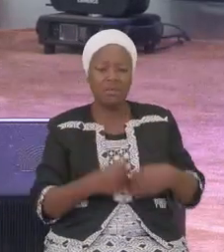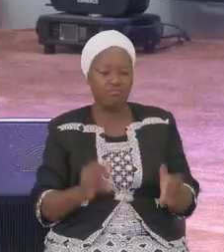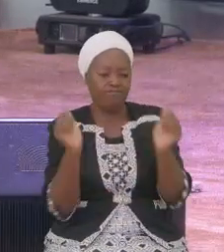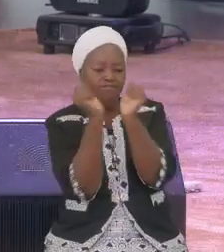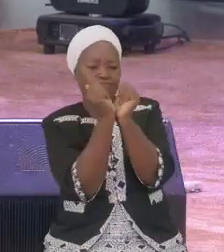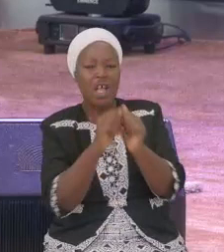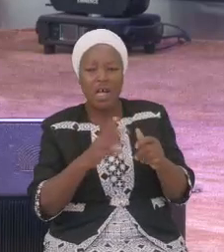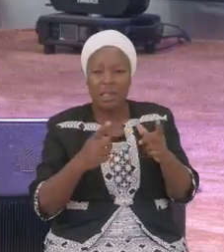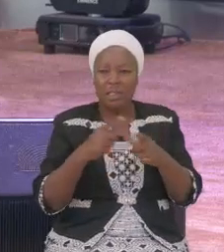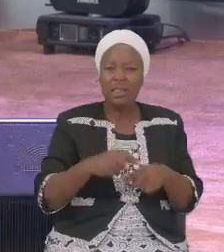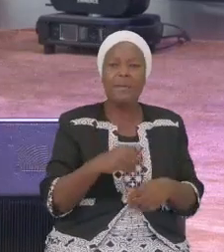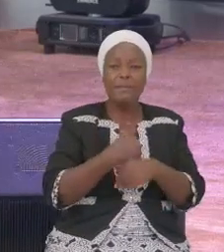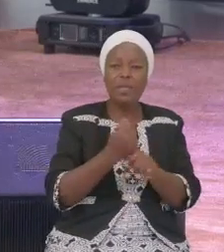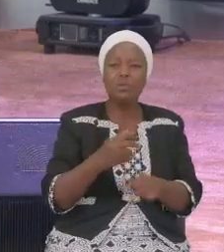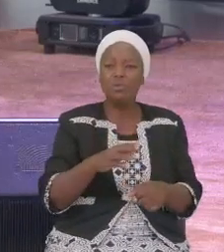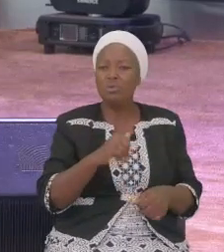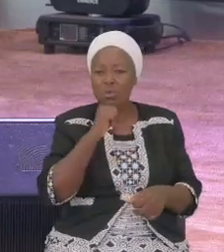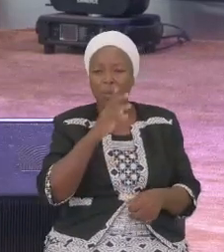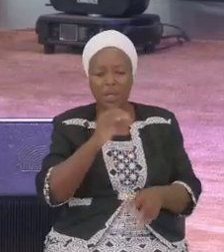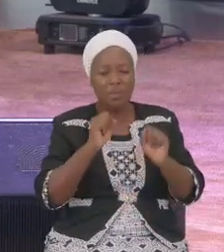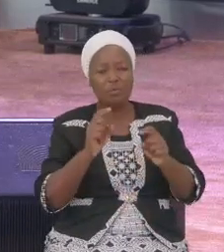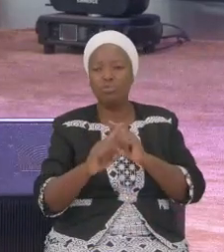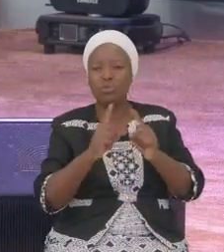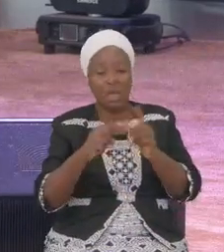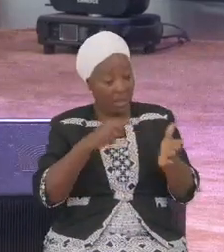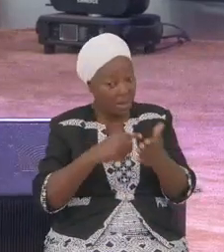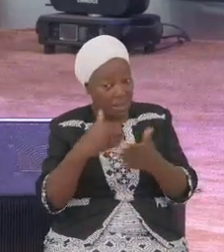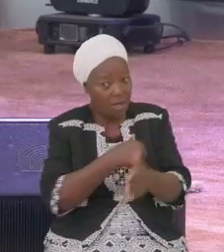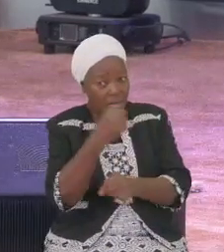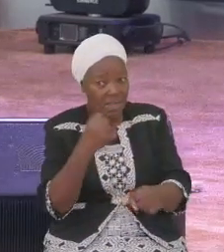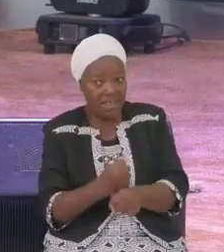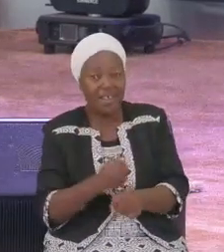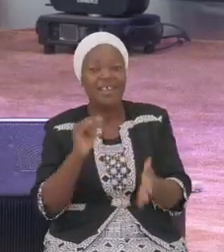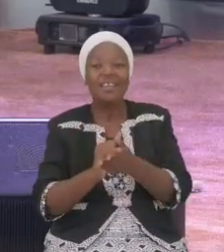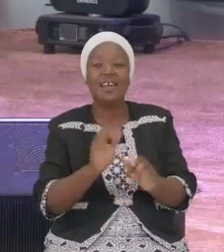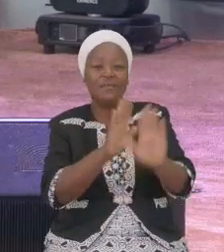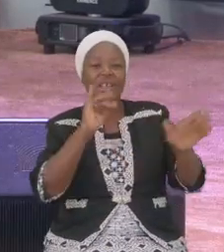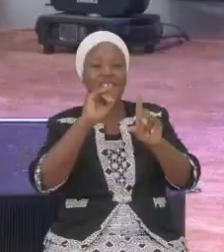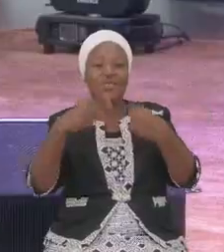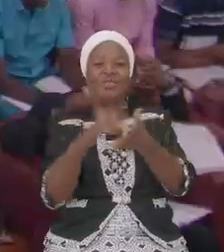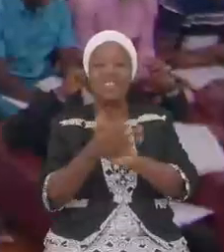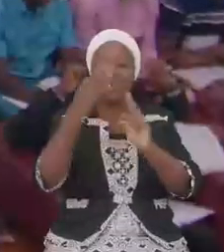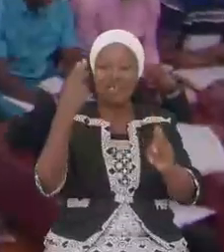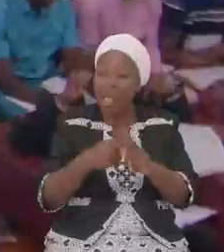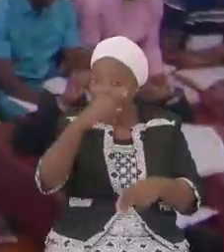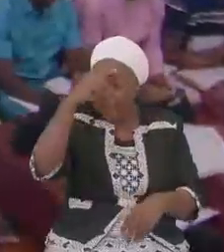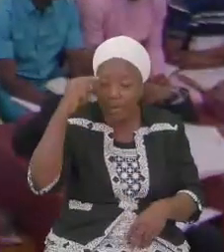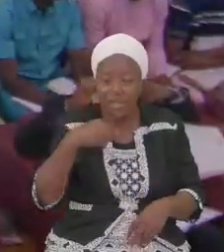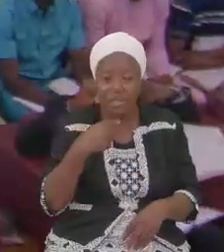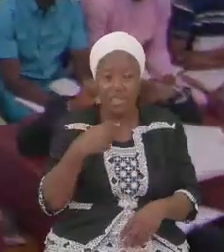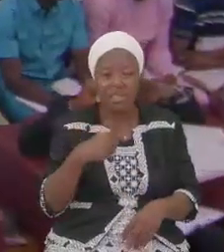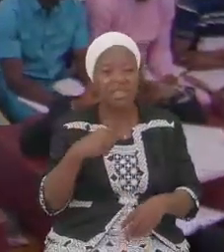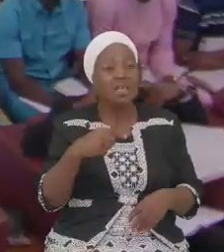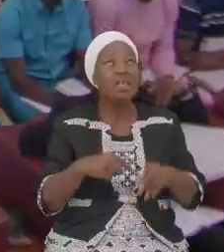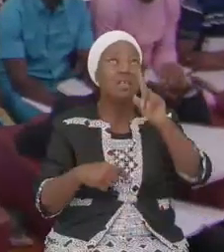your mouth and grounded you in the past, this year, that fear is gone. Because it says that